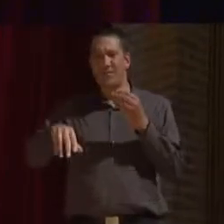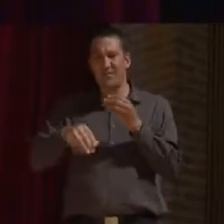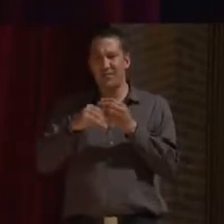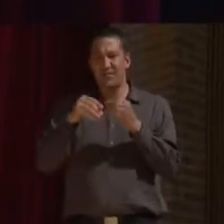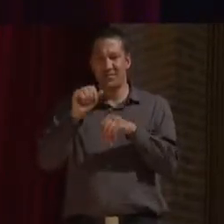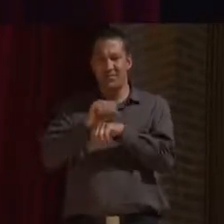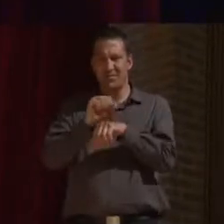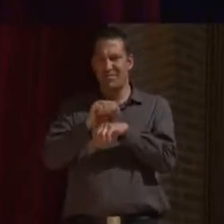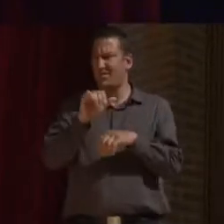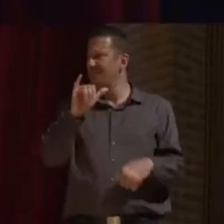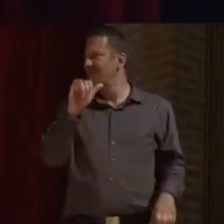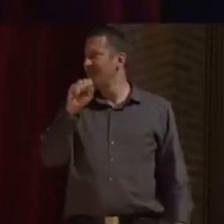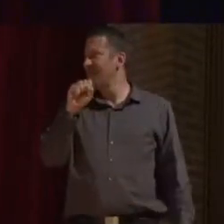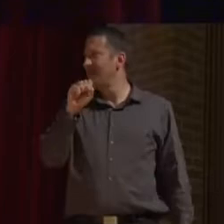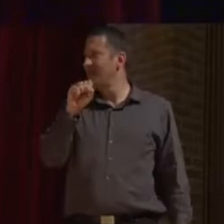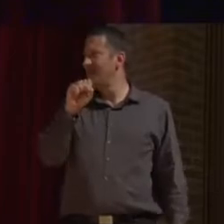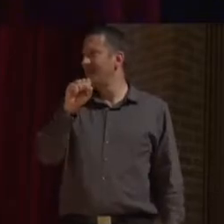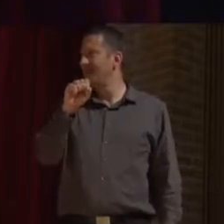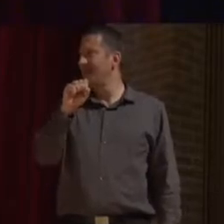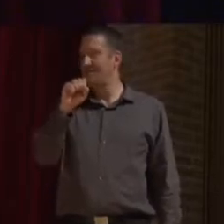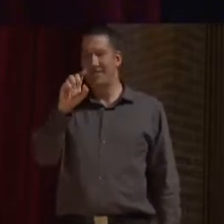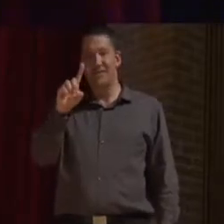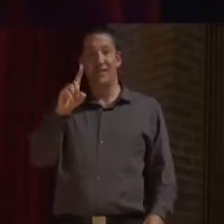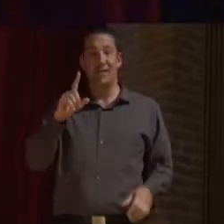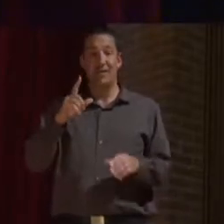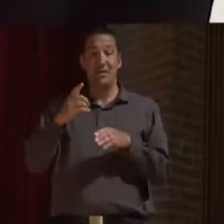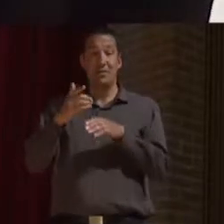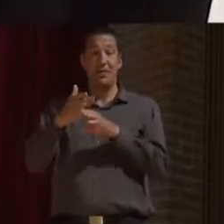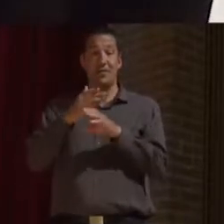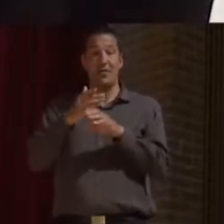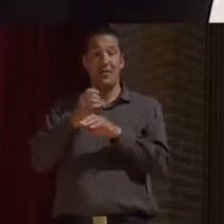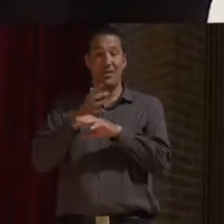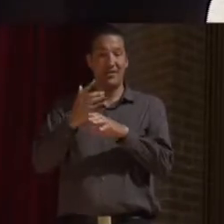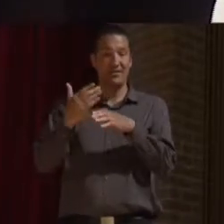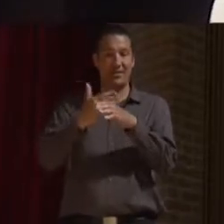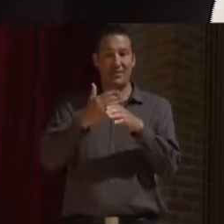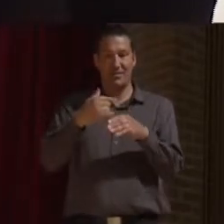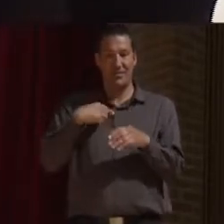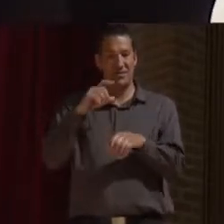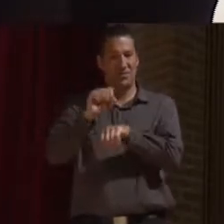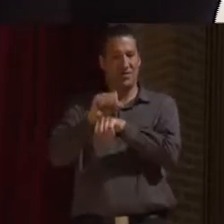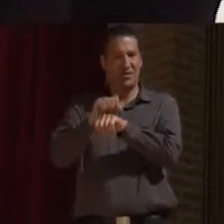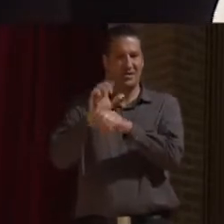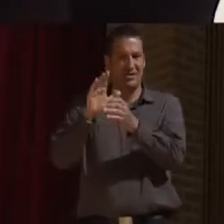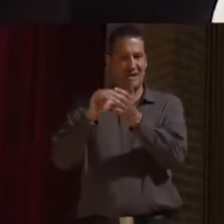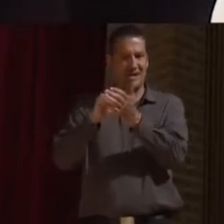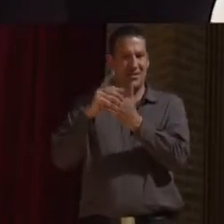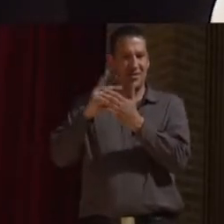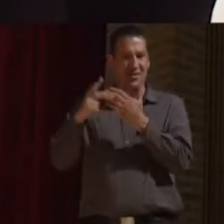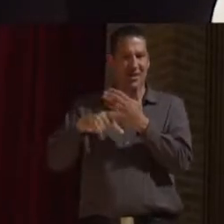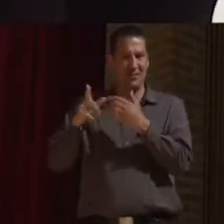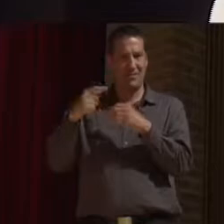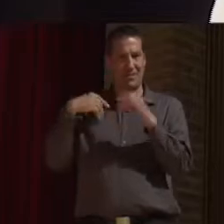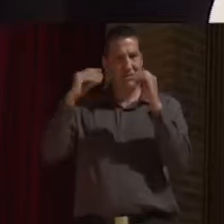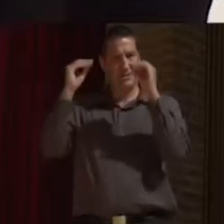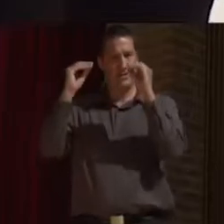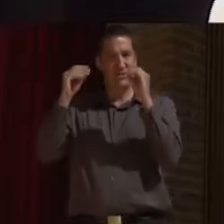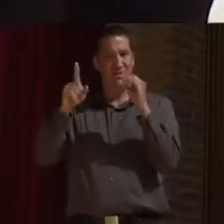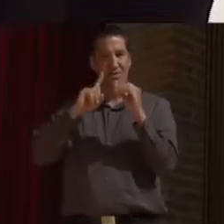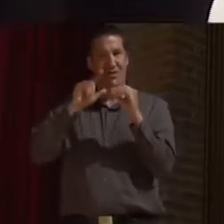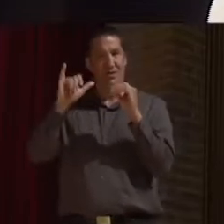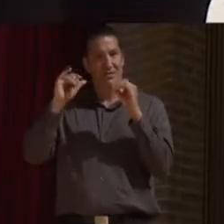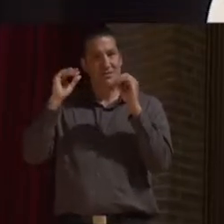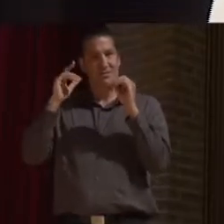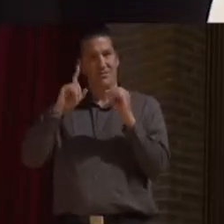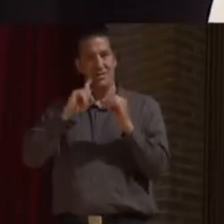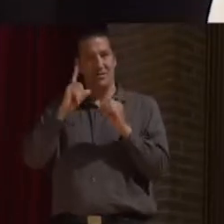ISD for 20 years, and prior to doing early intervention, I did work at Lapierre's center-based program, and there was a teacher there who was an amazing teacher. And sometimes